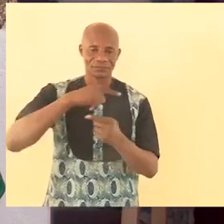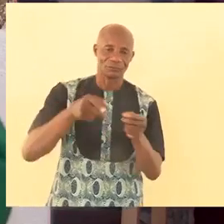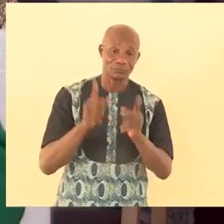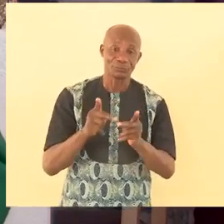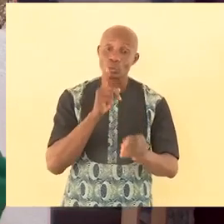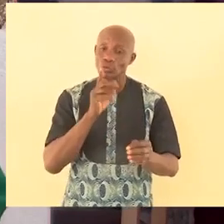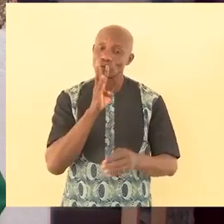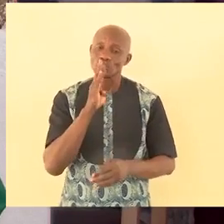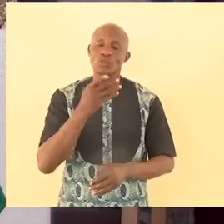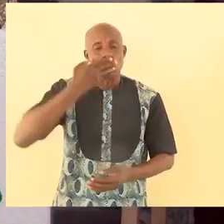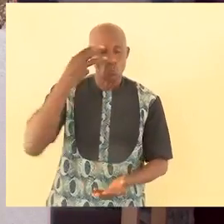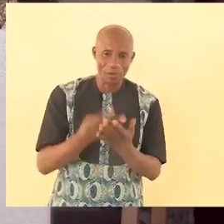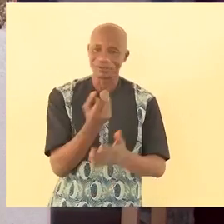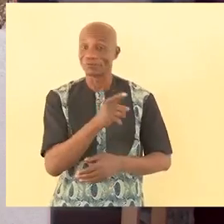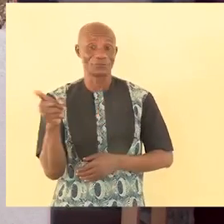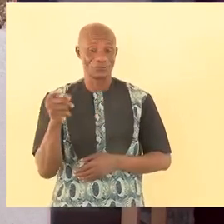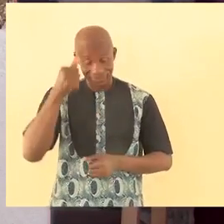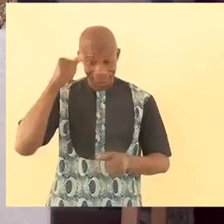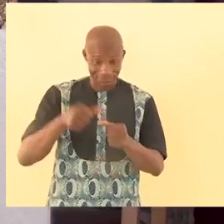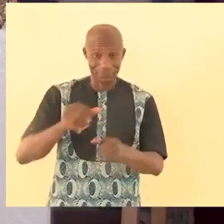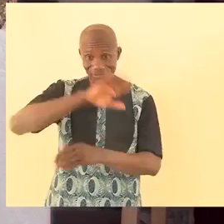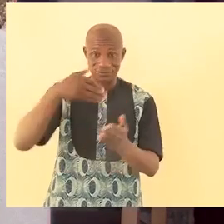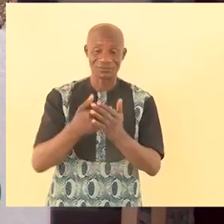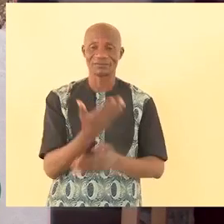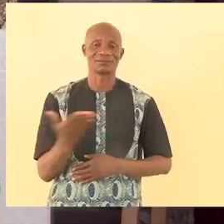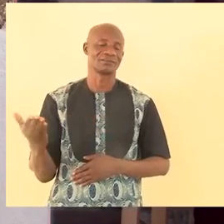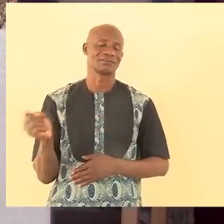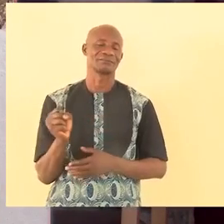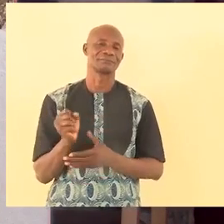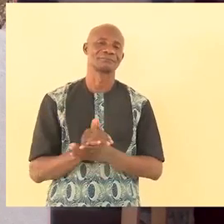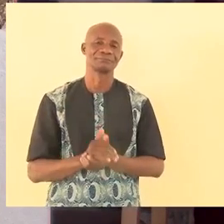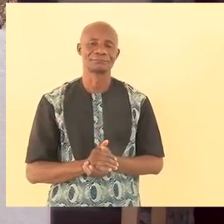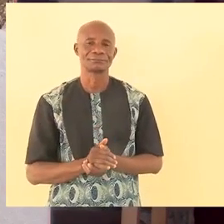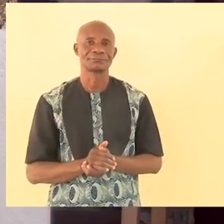So when people speak well of you, remember some of these things.